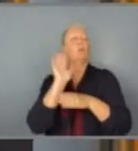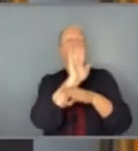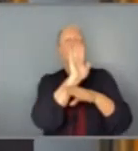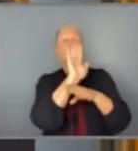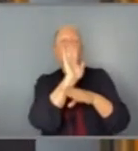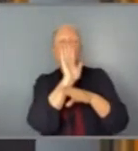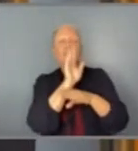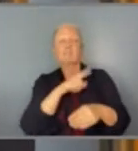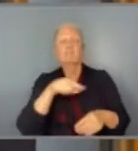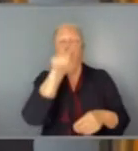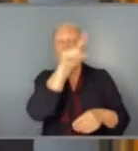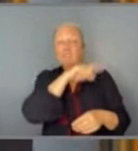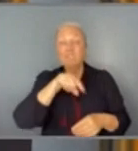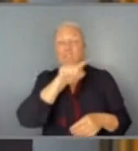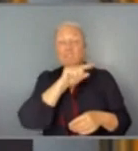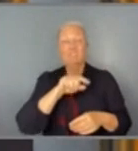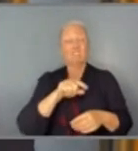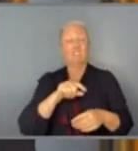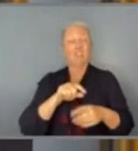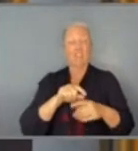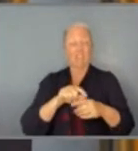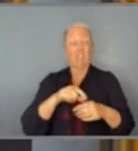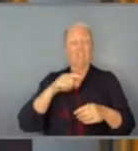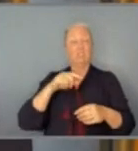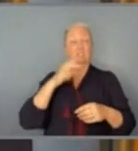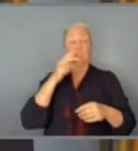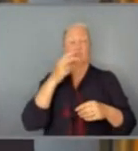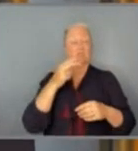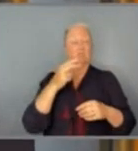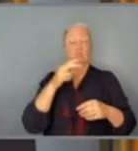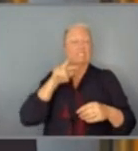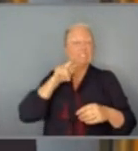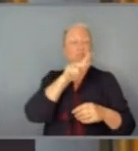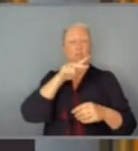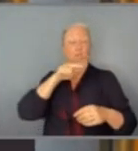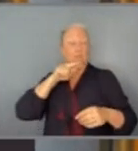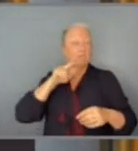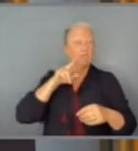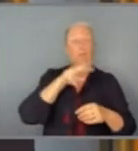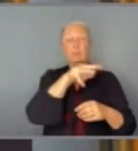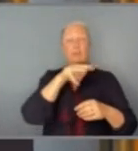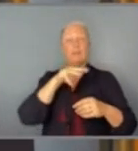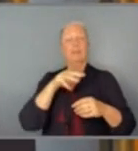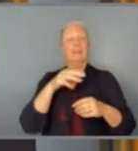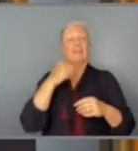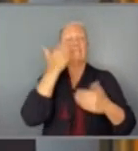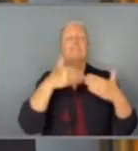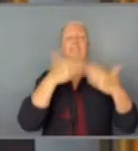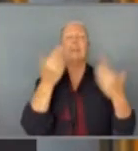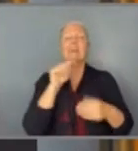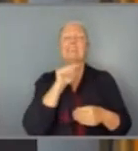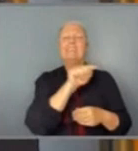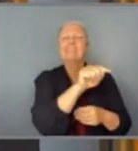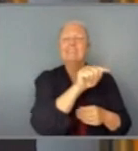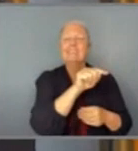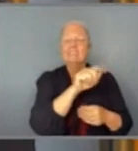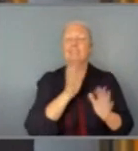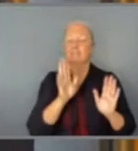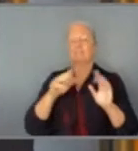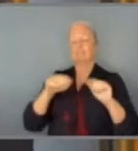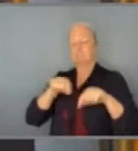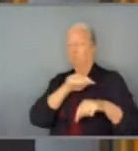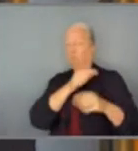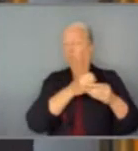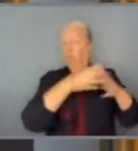risen, doubled every 2 to 3 days. So we will see large numbers of cases, and we will continue to be looking